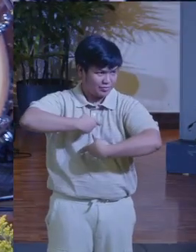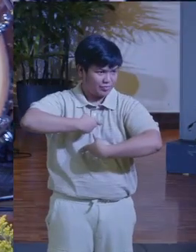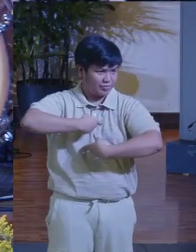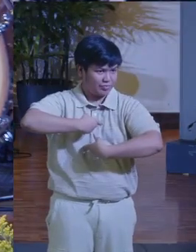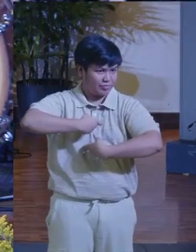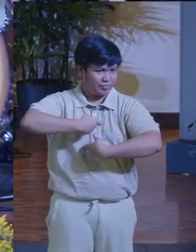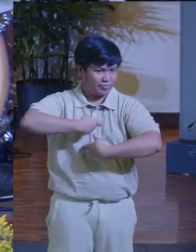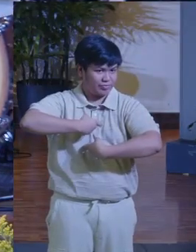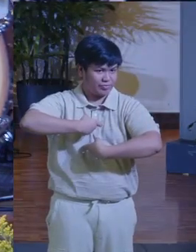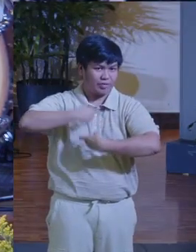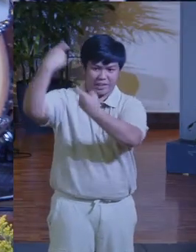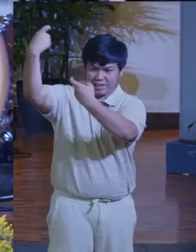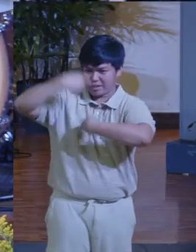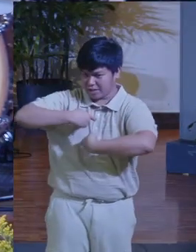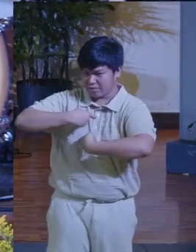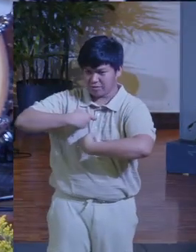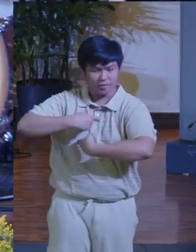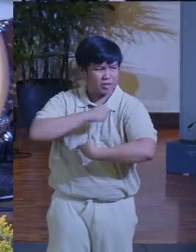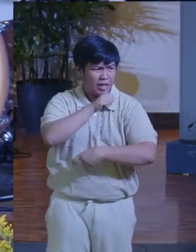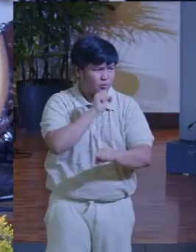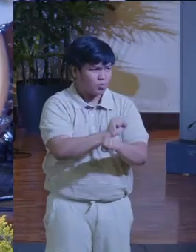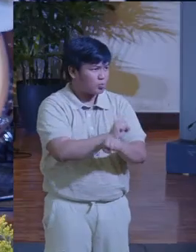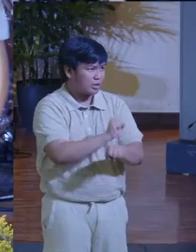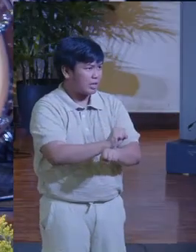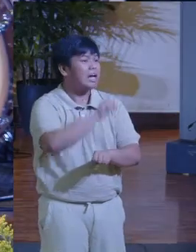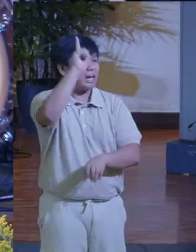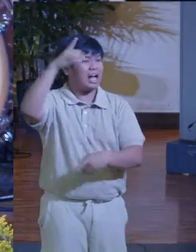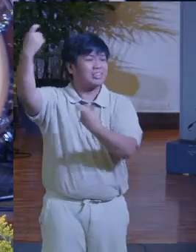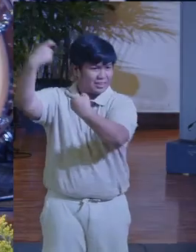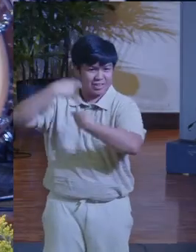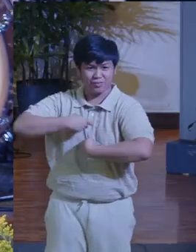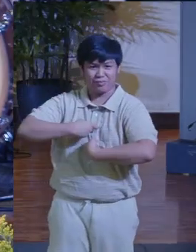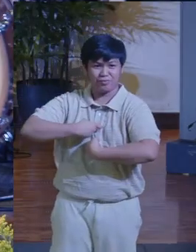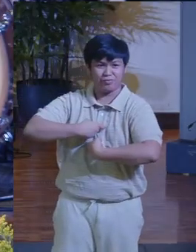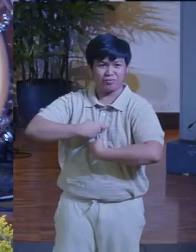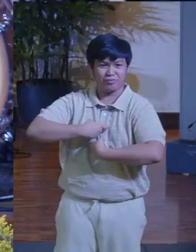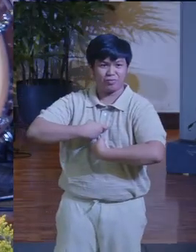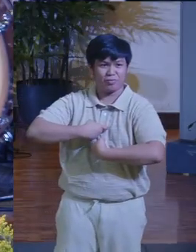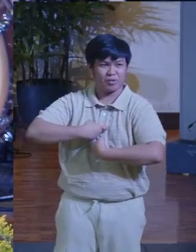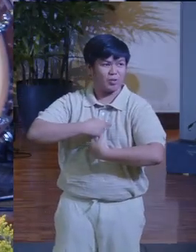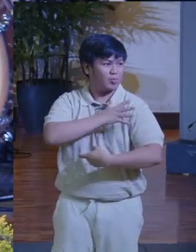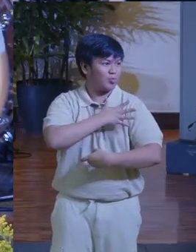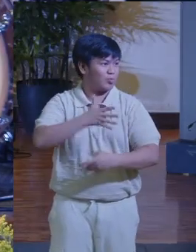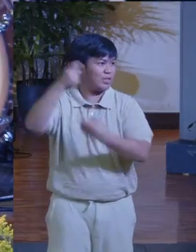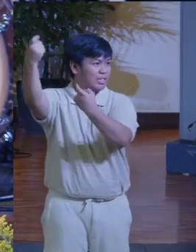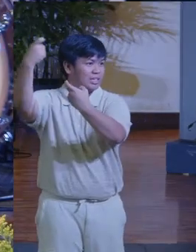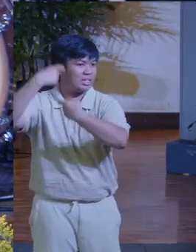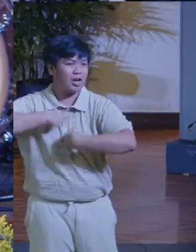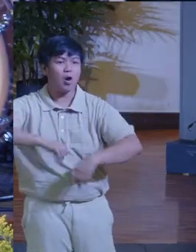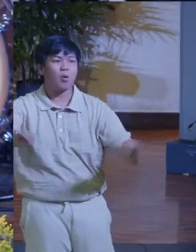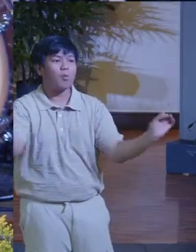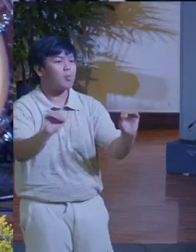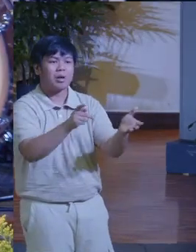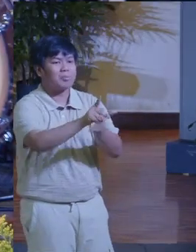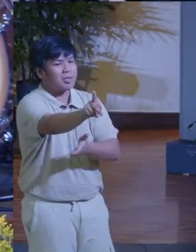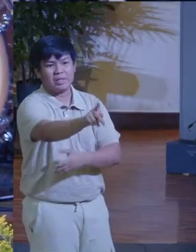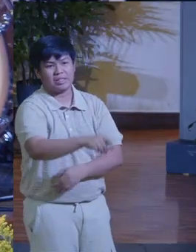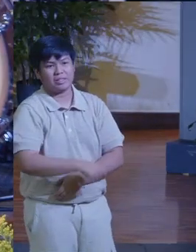Justified by His grace, Kanyang kagandang loob, as a gift, isang kaloob sa atin na walang